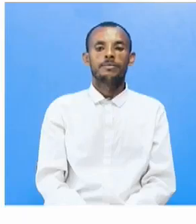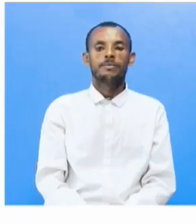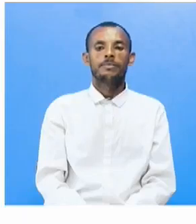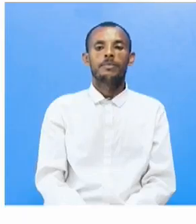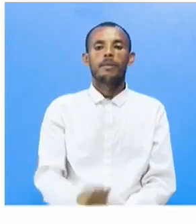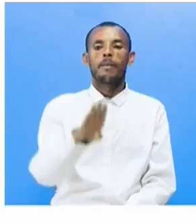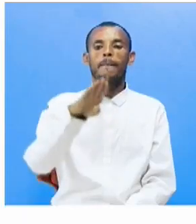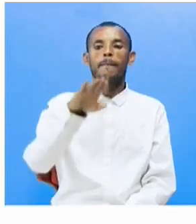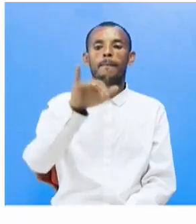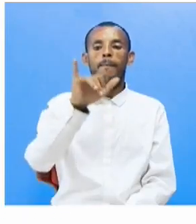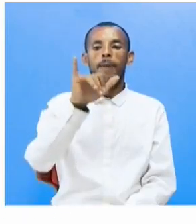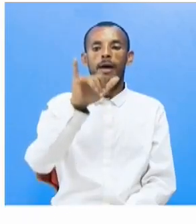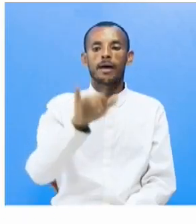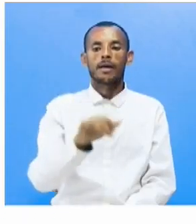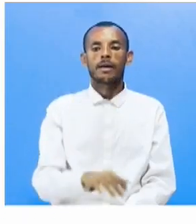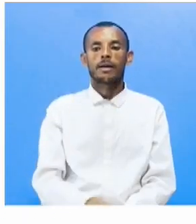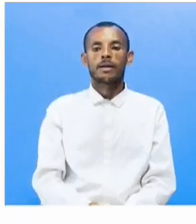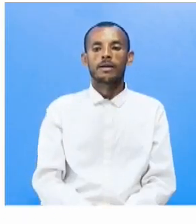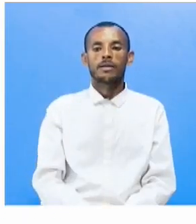by